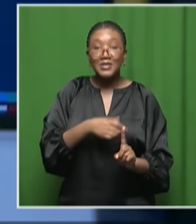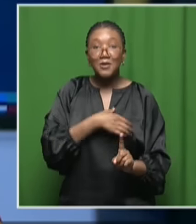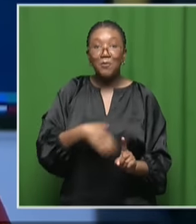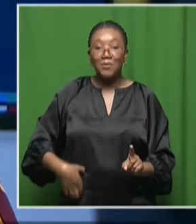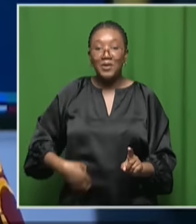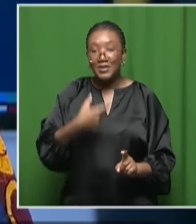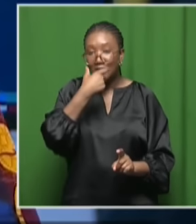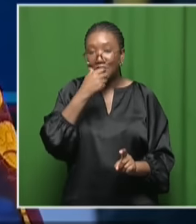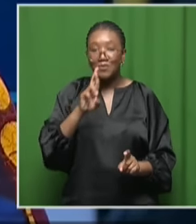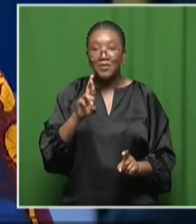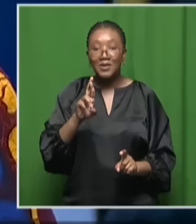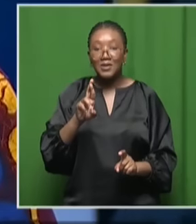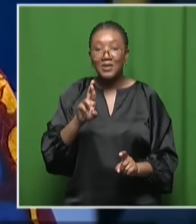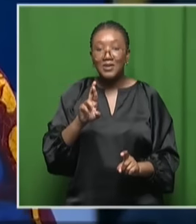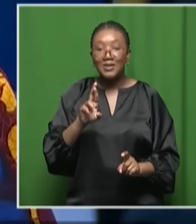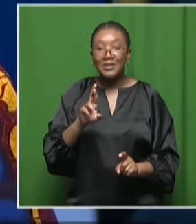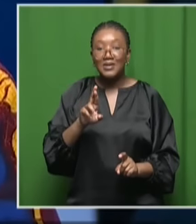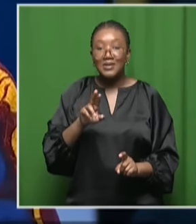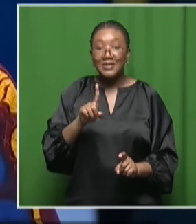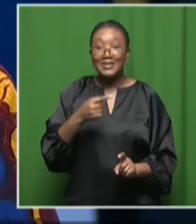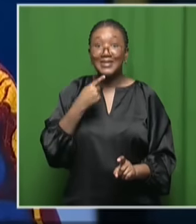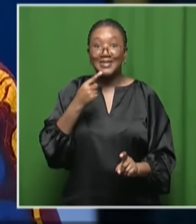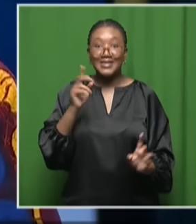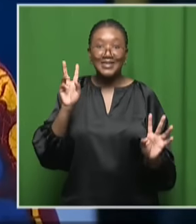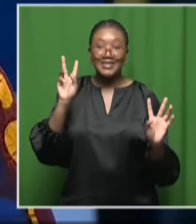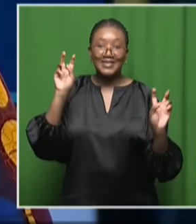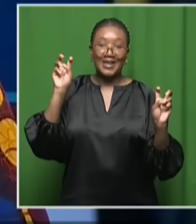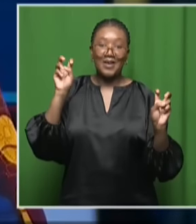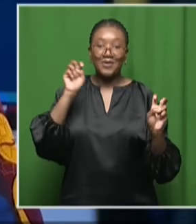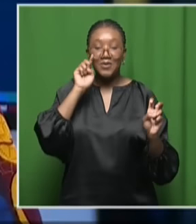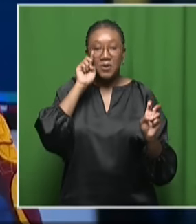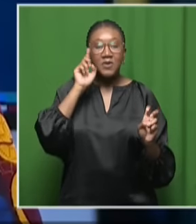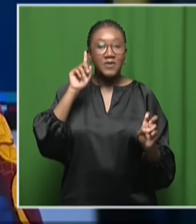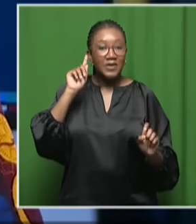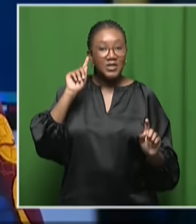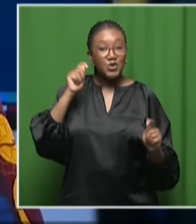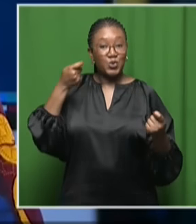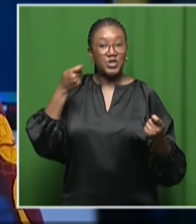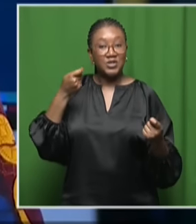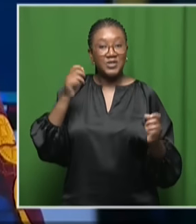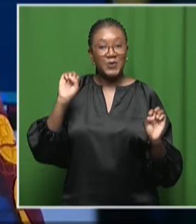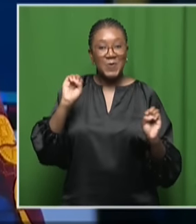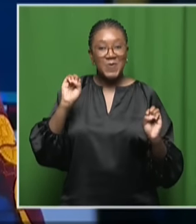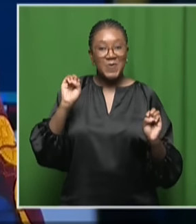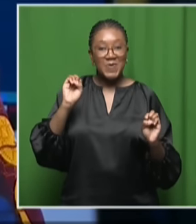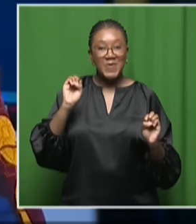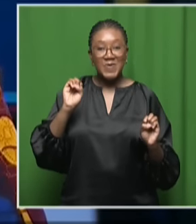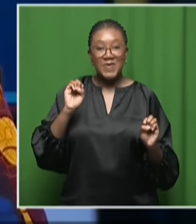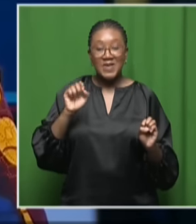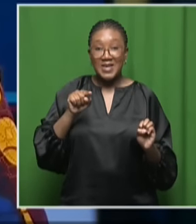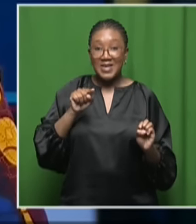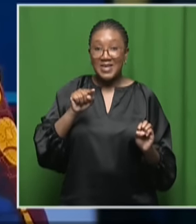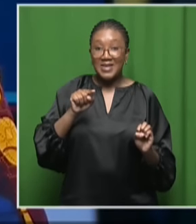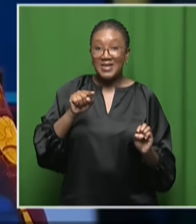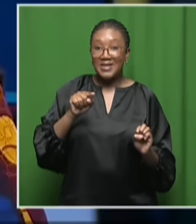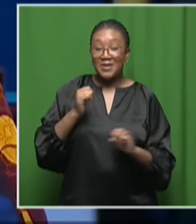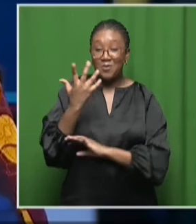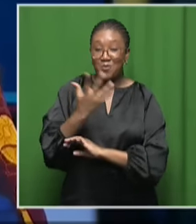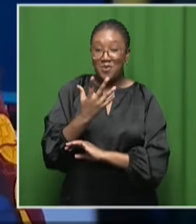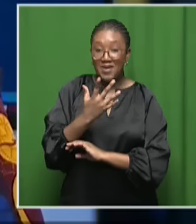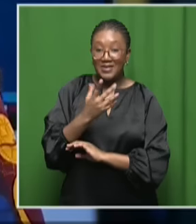the sound wasn't switched off when it should have been switched off, and where he referred